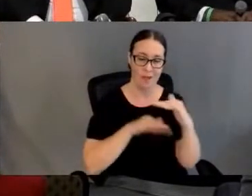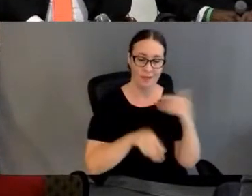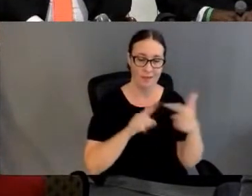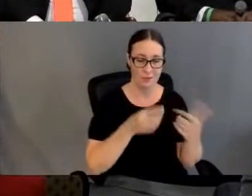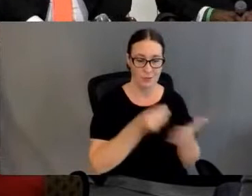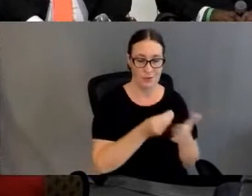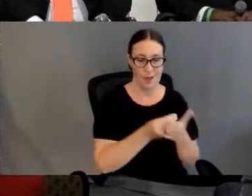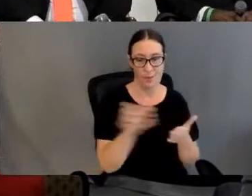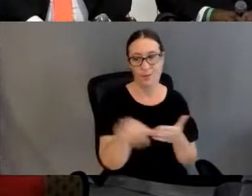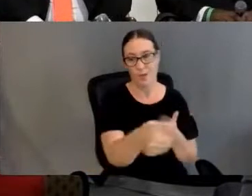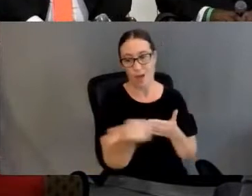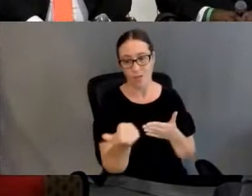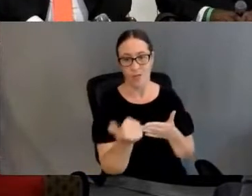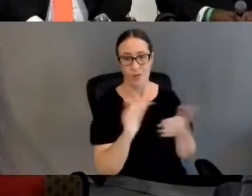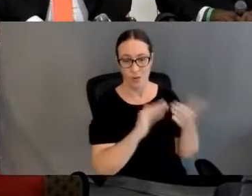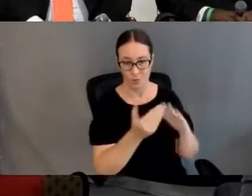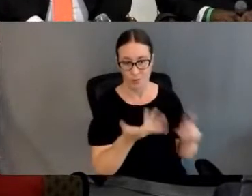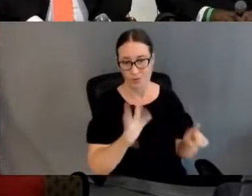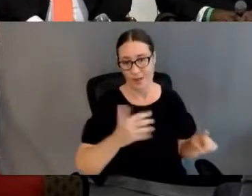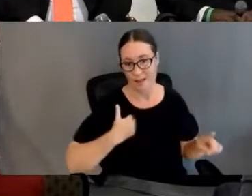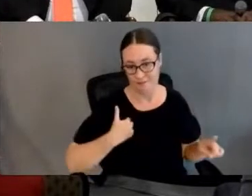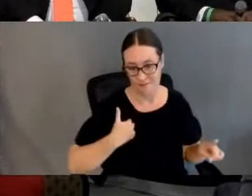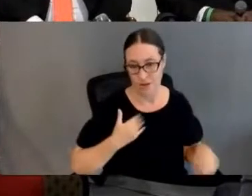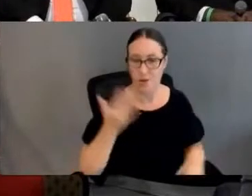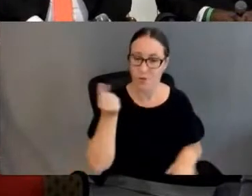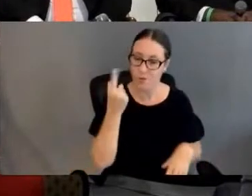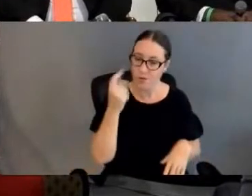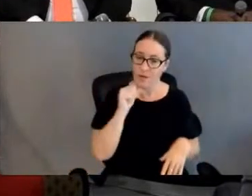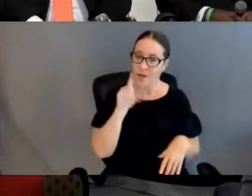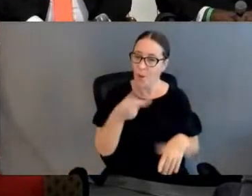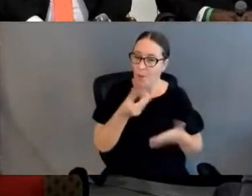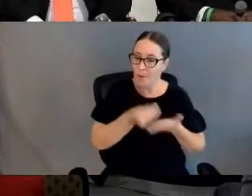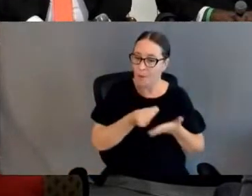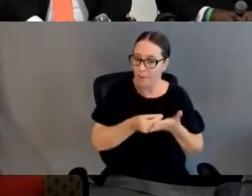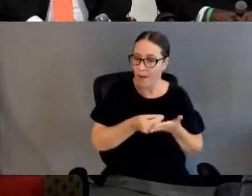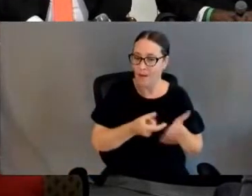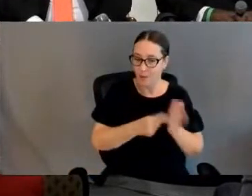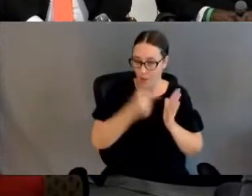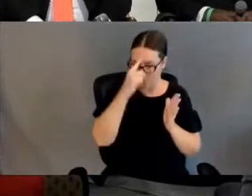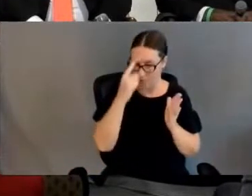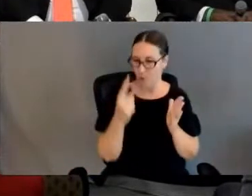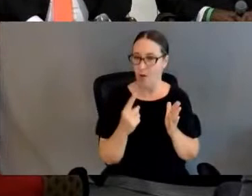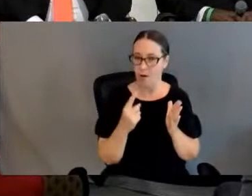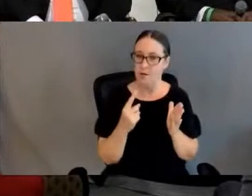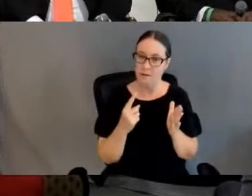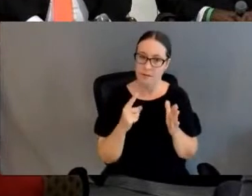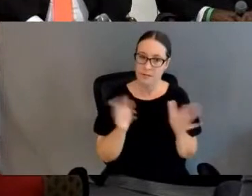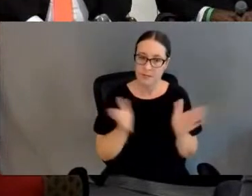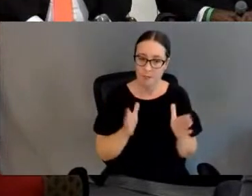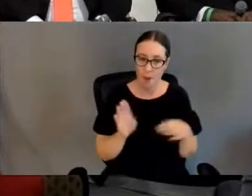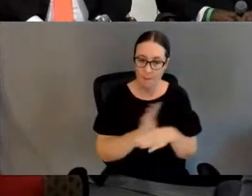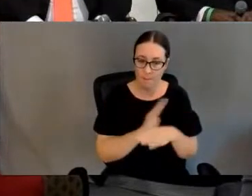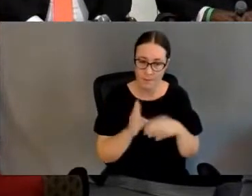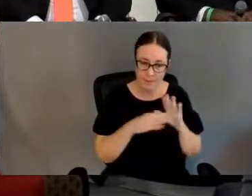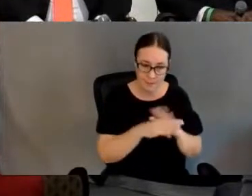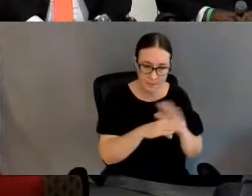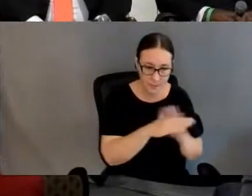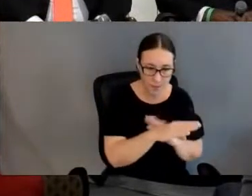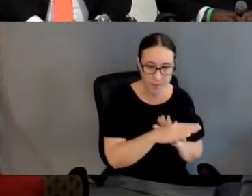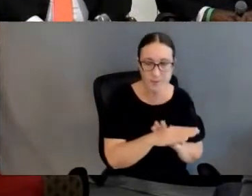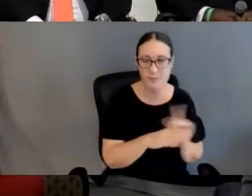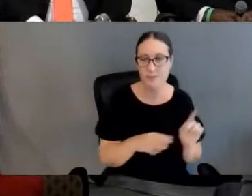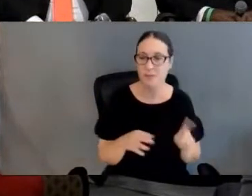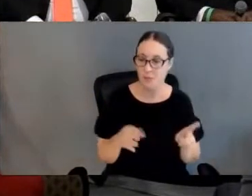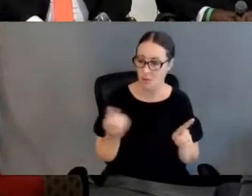we know that it takes more than just capital to grow small businesses. John Rogers often reminds me that people